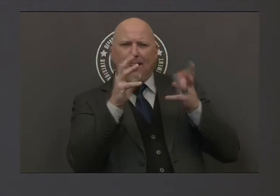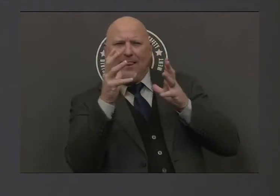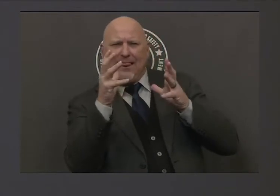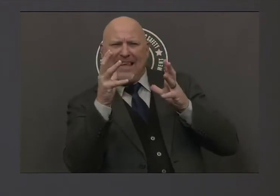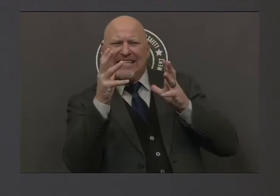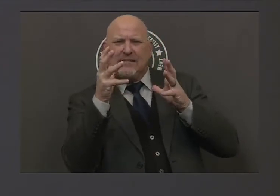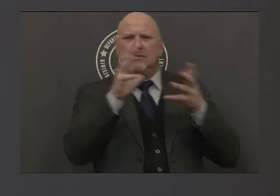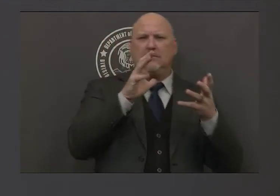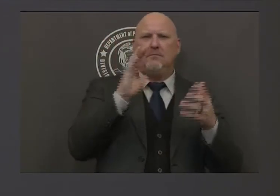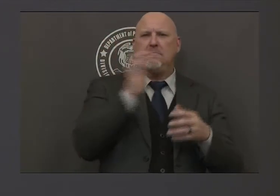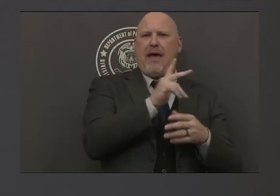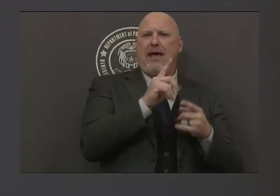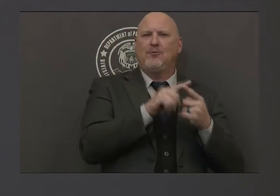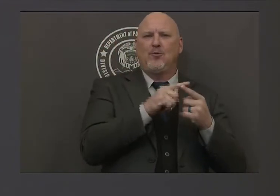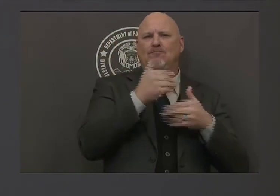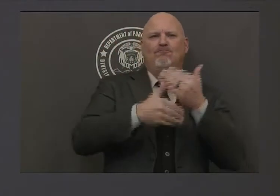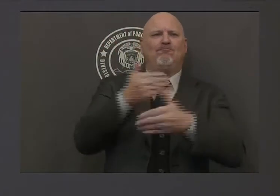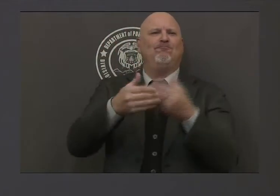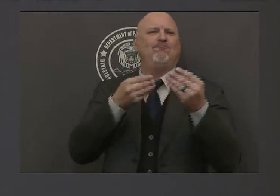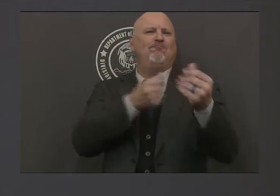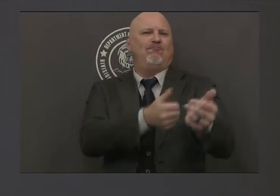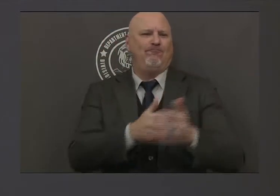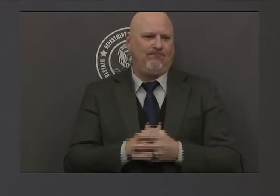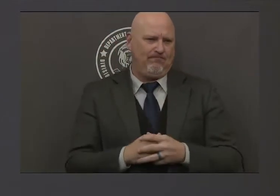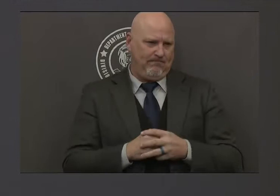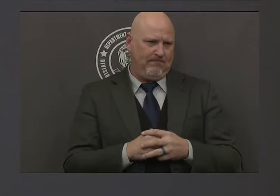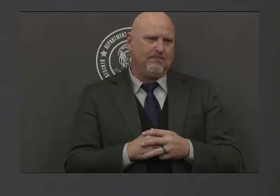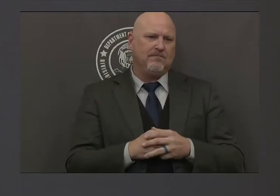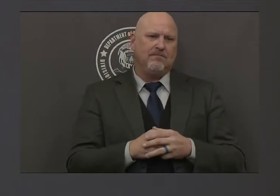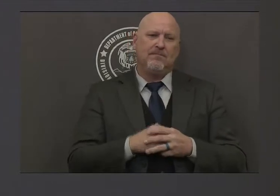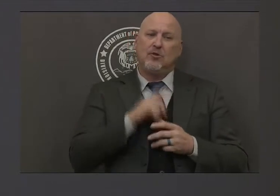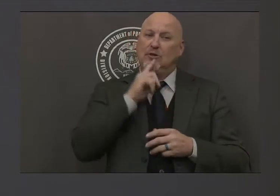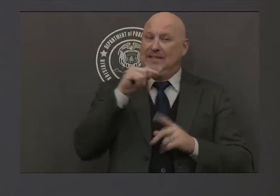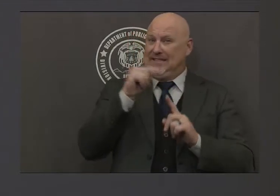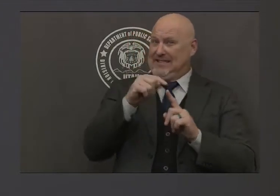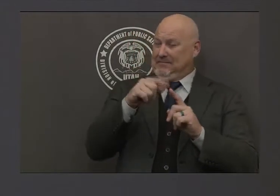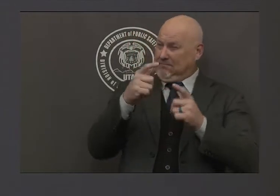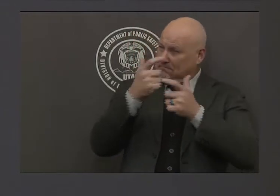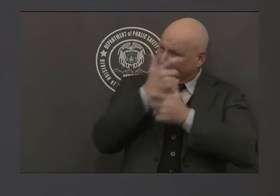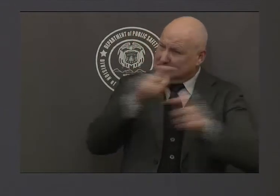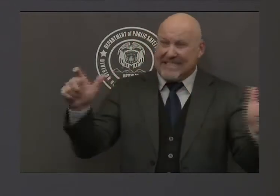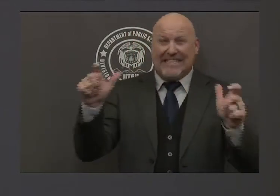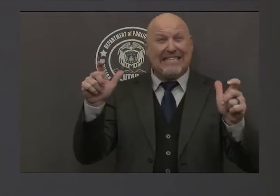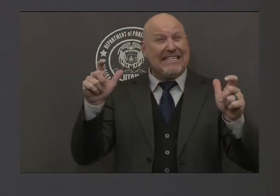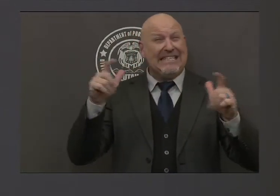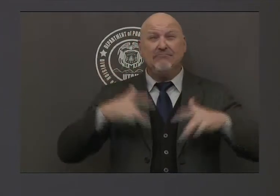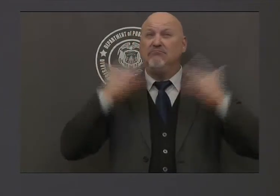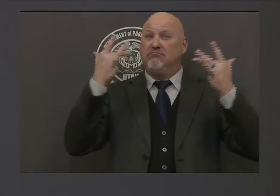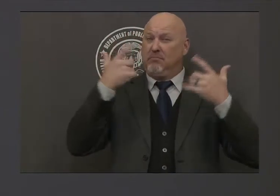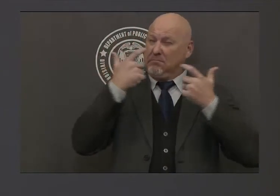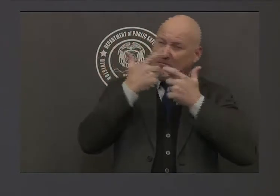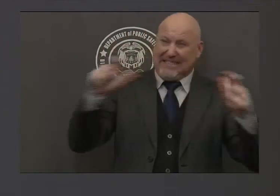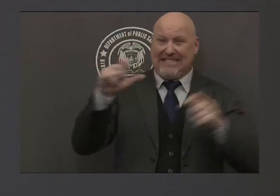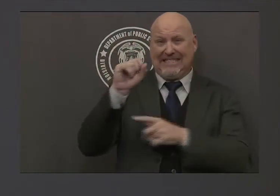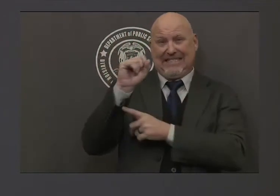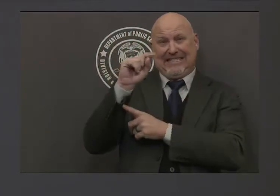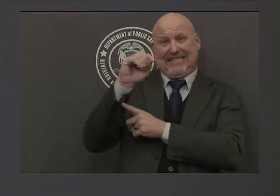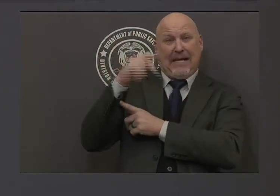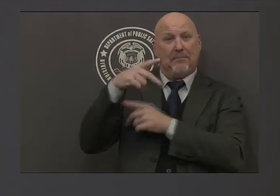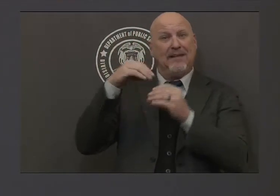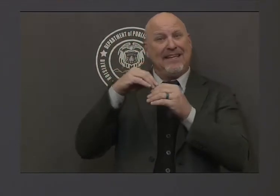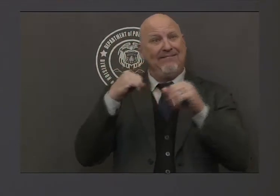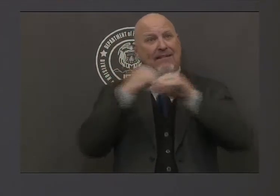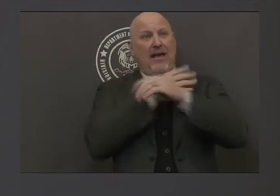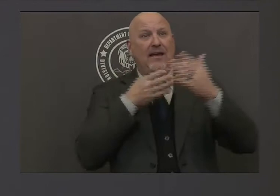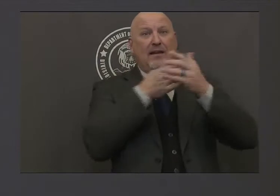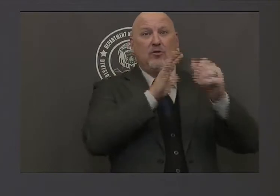a major step here today, a change in policy modification, which we think is going to be a win-win for everybody, and we appreciate